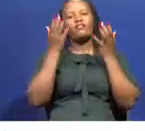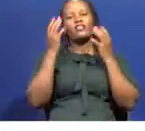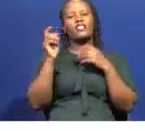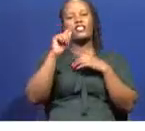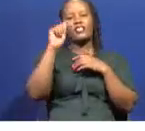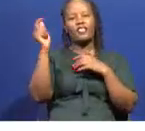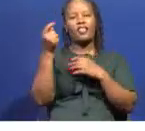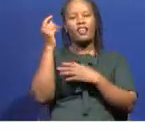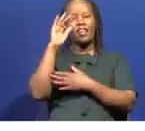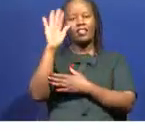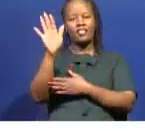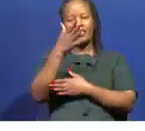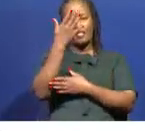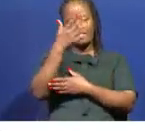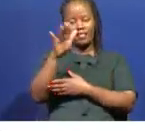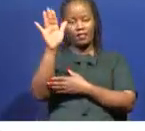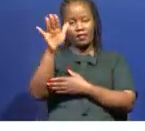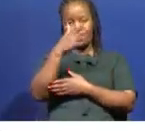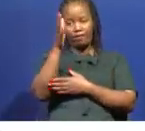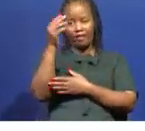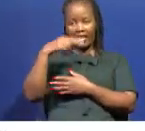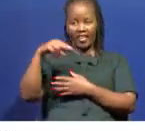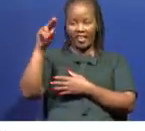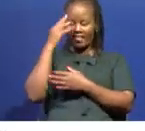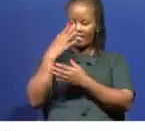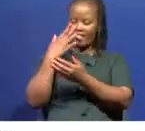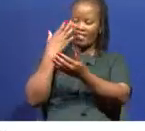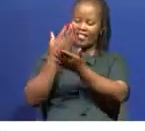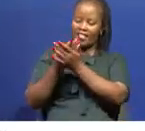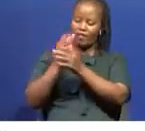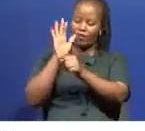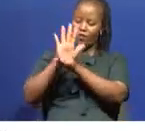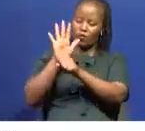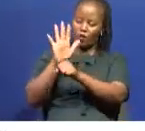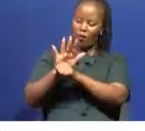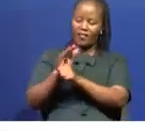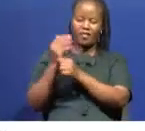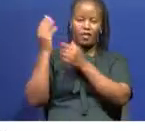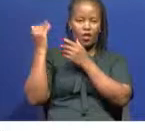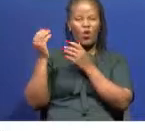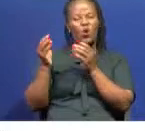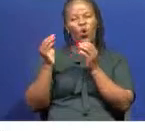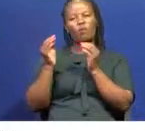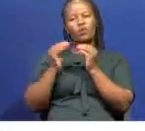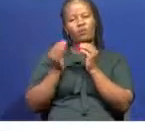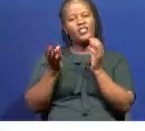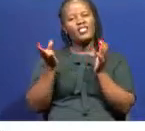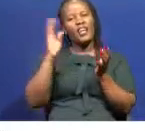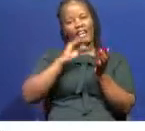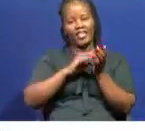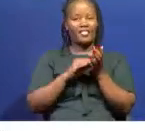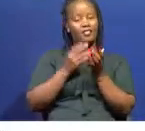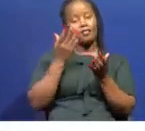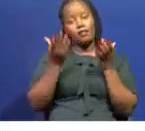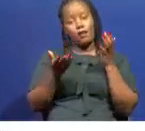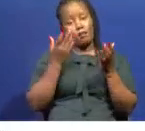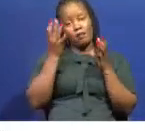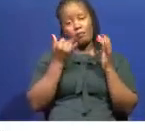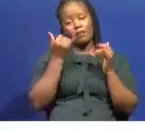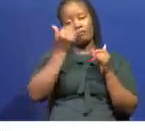in international competitions. Naomi, thank you so much for your time. Thank you. And we hope to have you again at the conclusion, probably, of